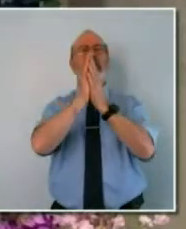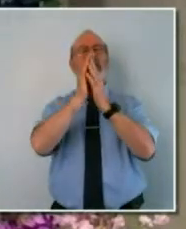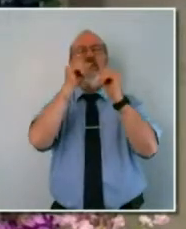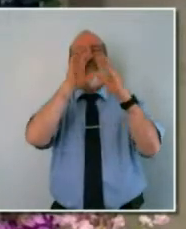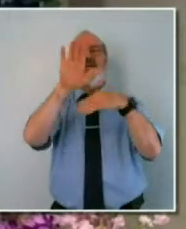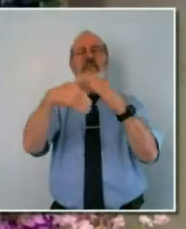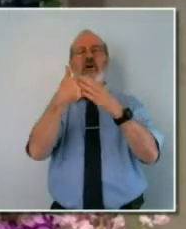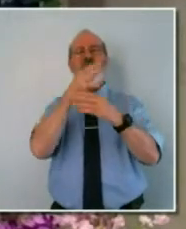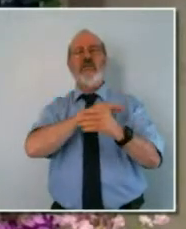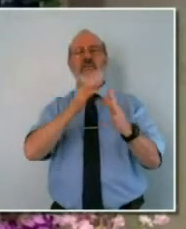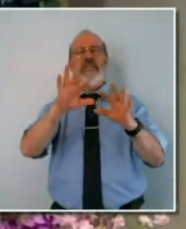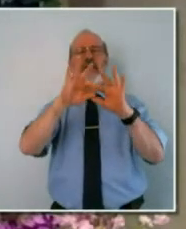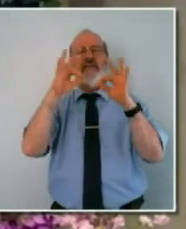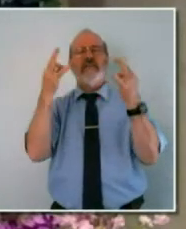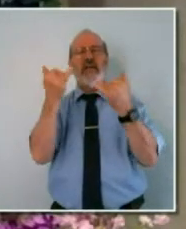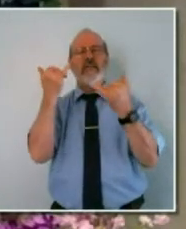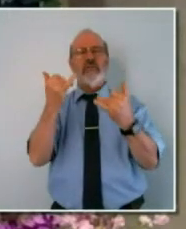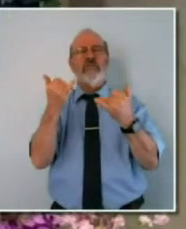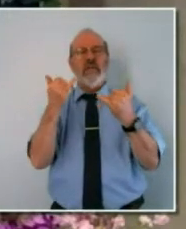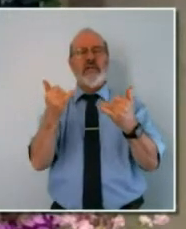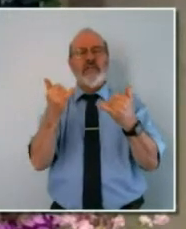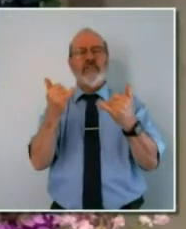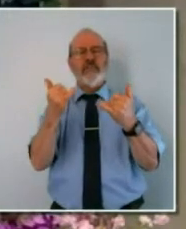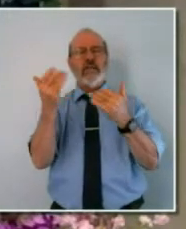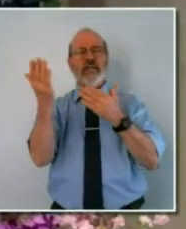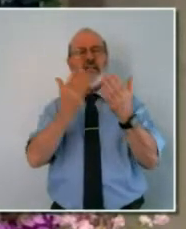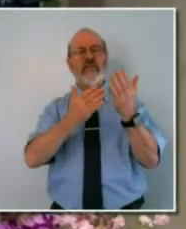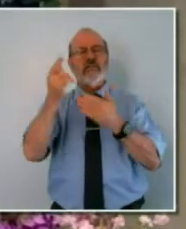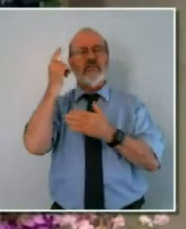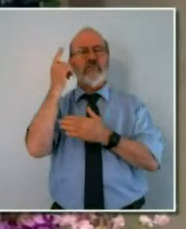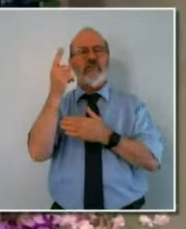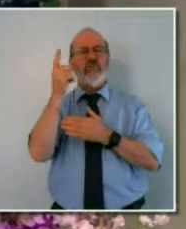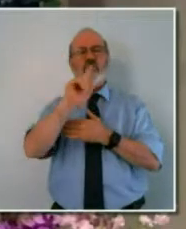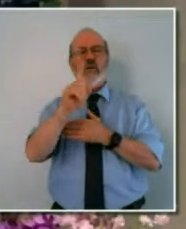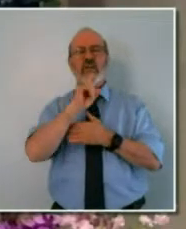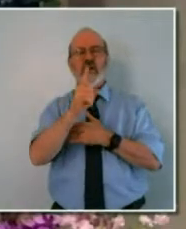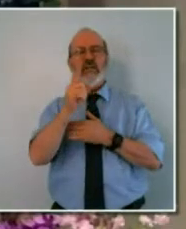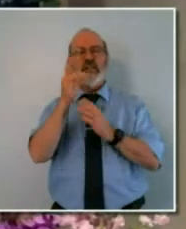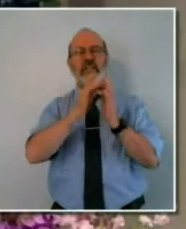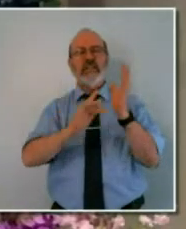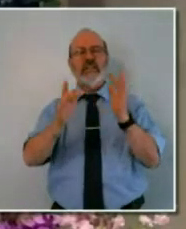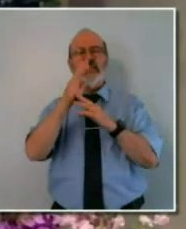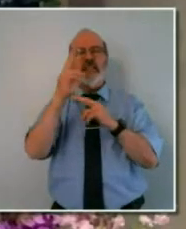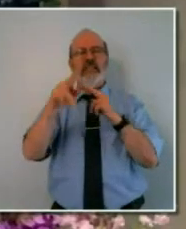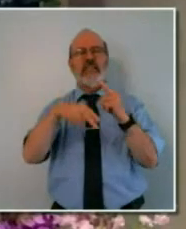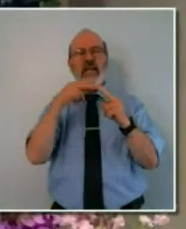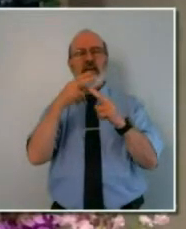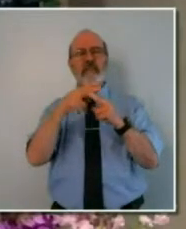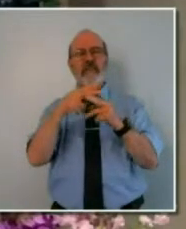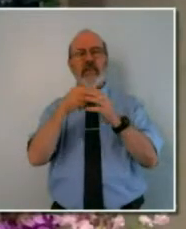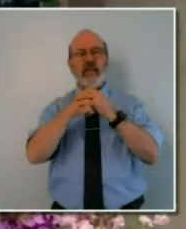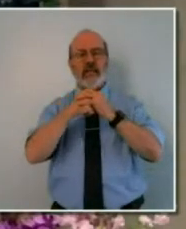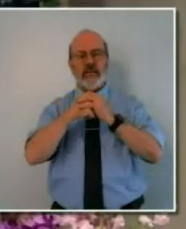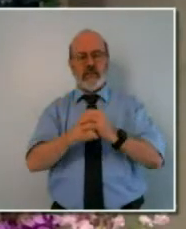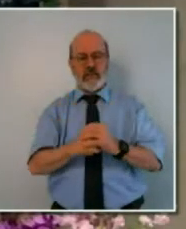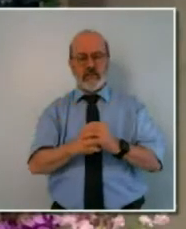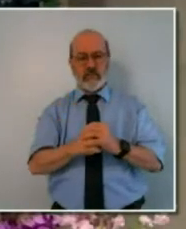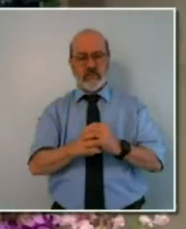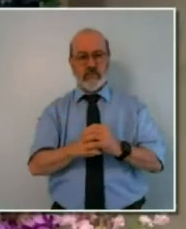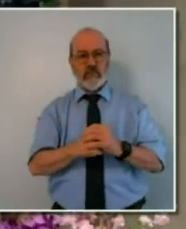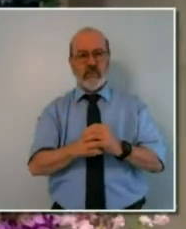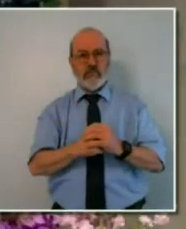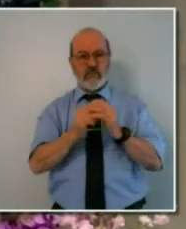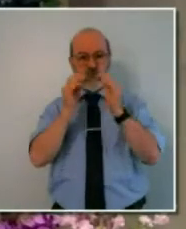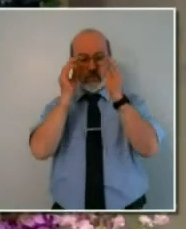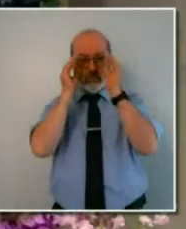missionary families today as they serve you wherever they are. In Jesus' name, amen. All